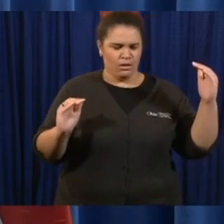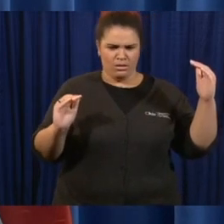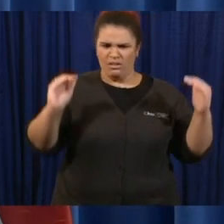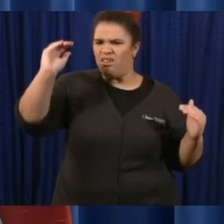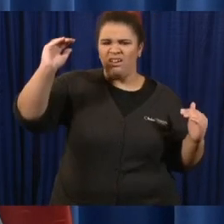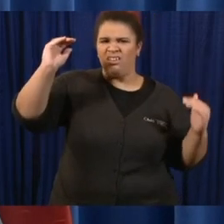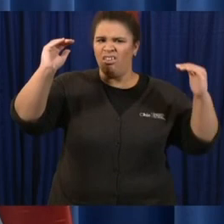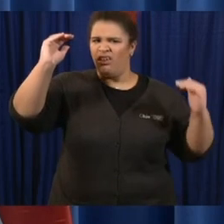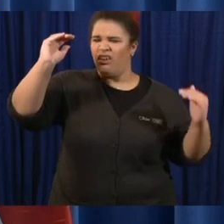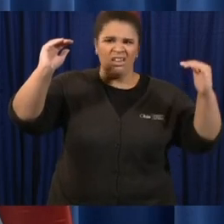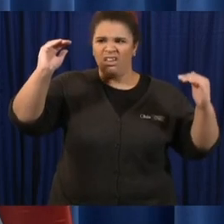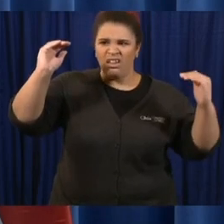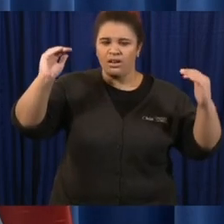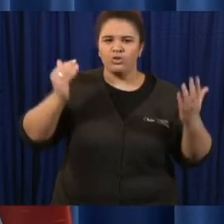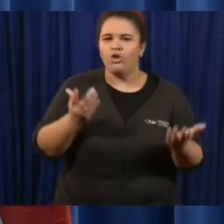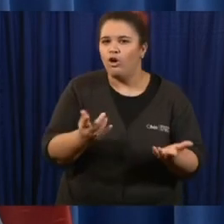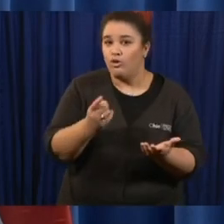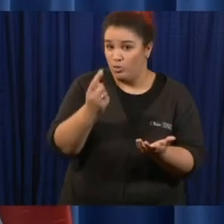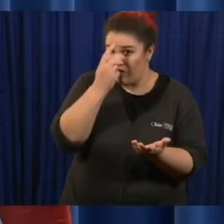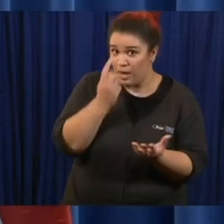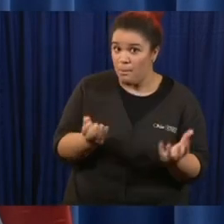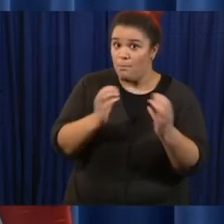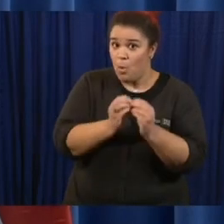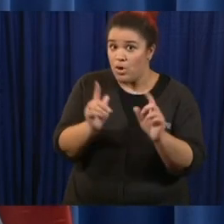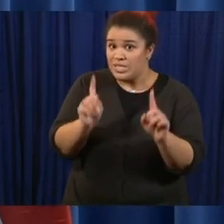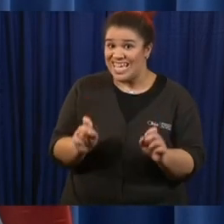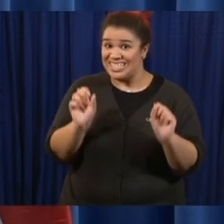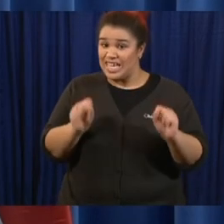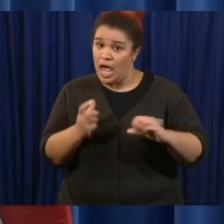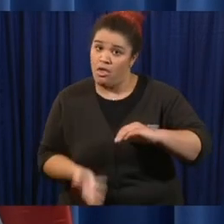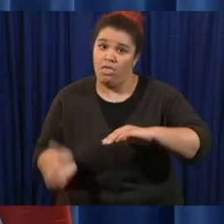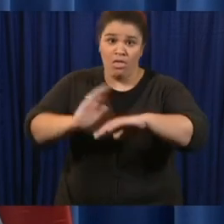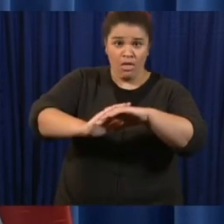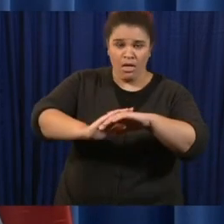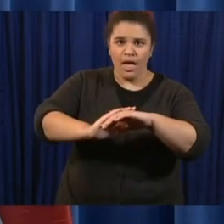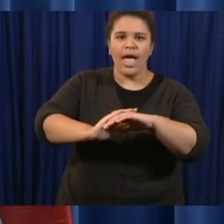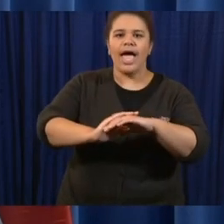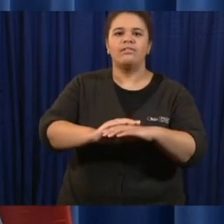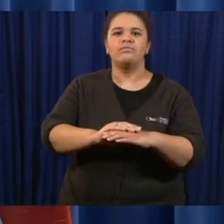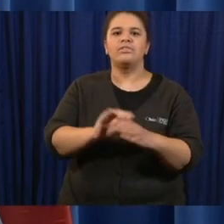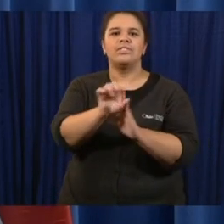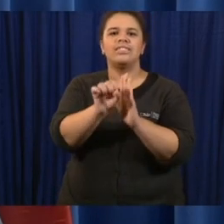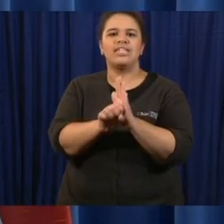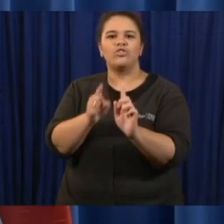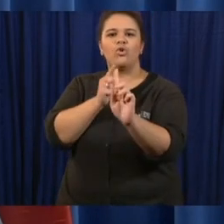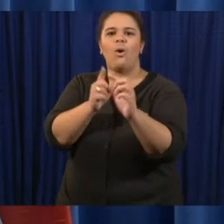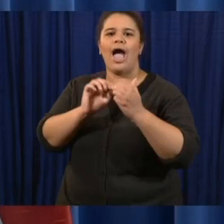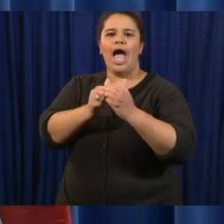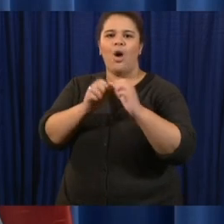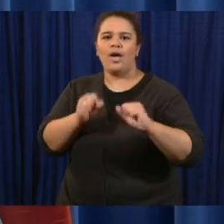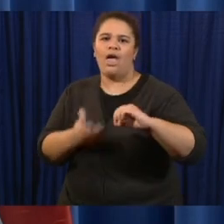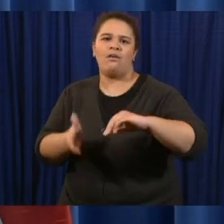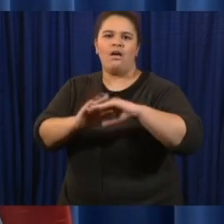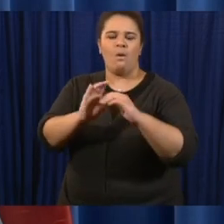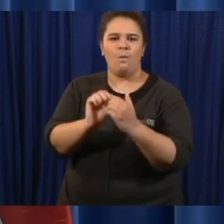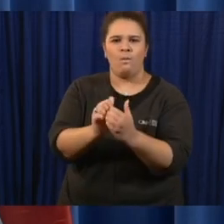1st? And what is the state doing now to reach that point?